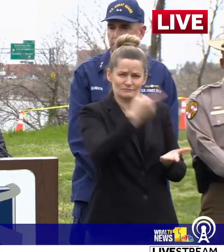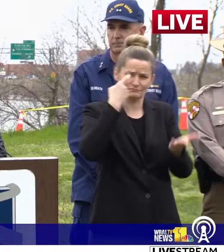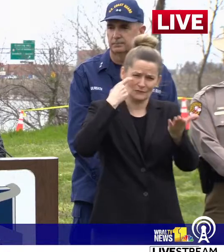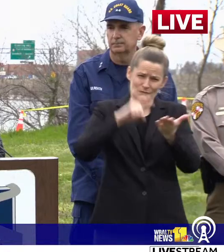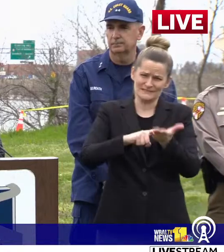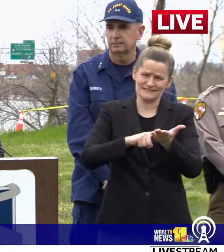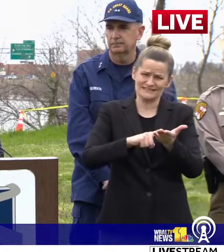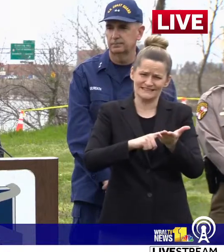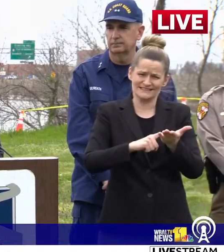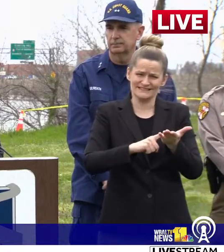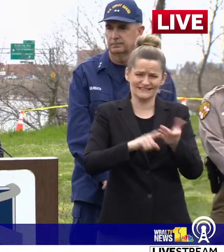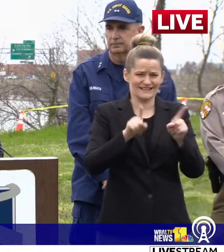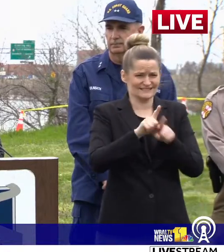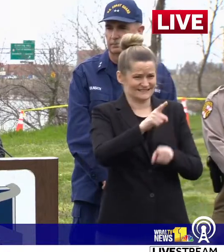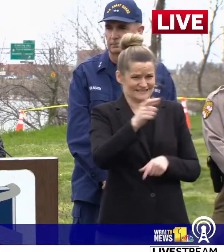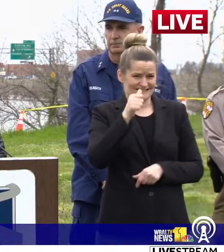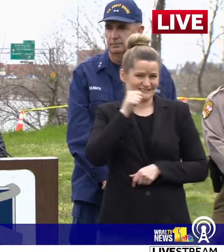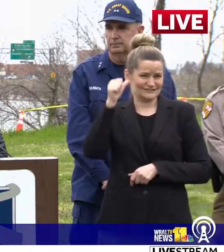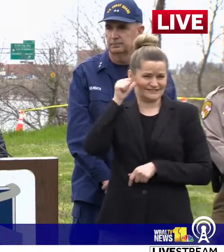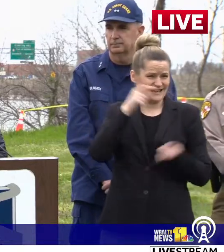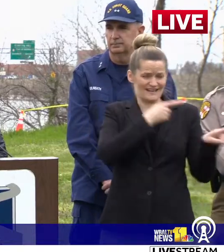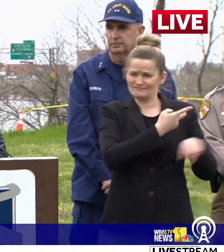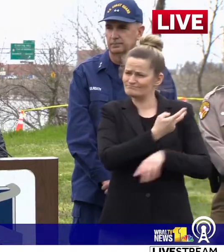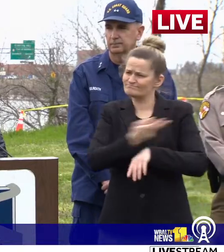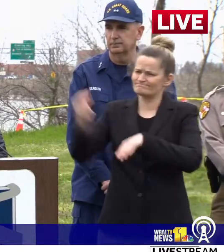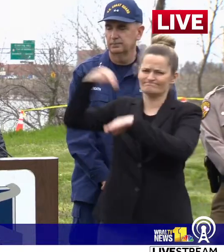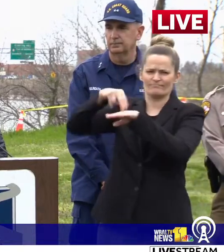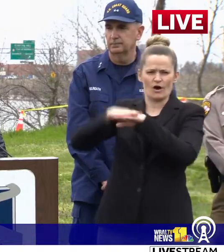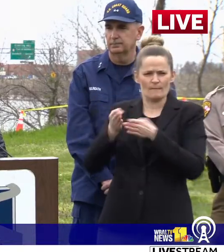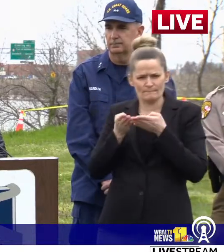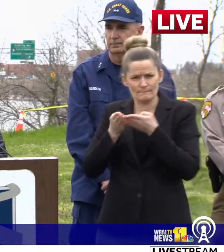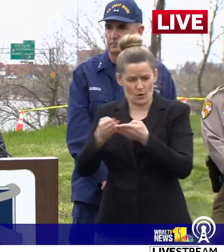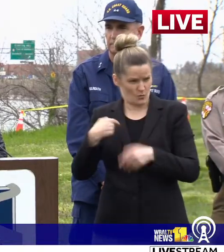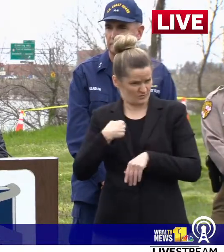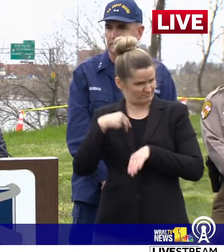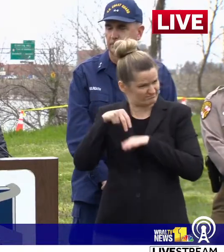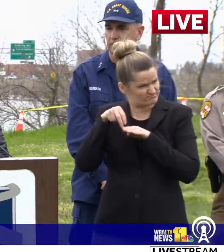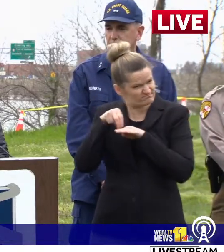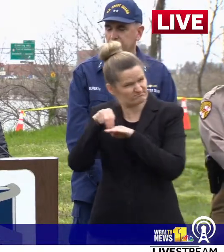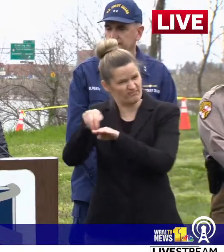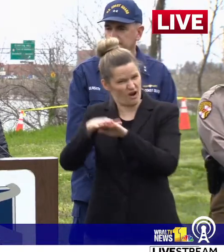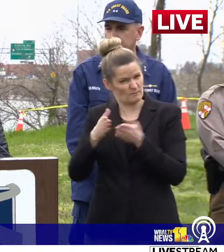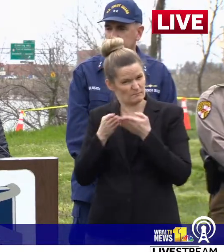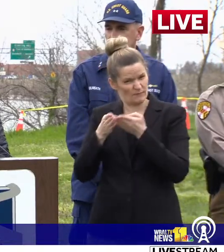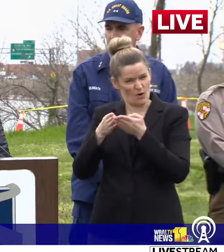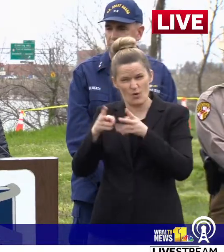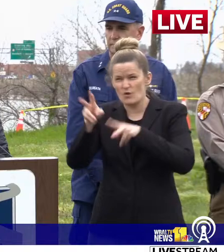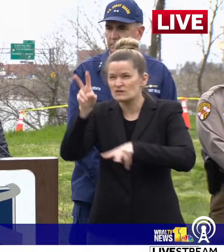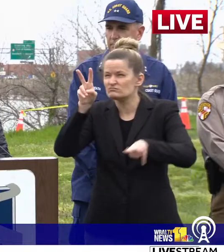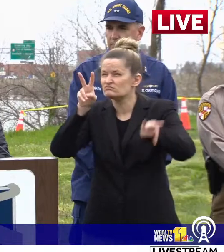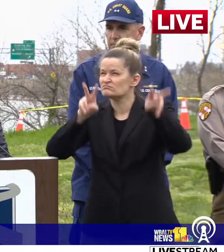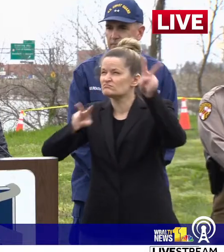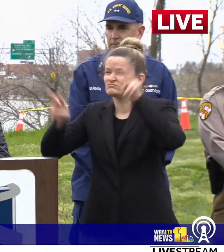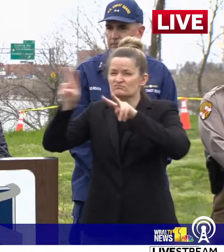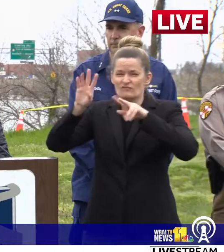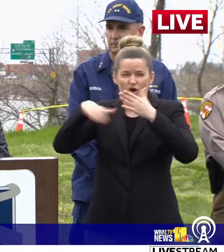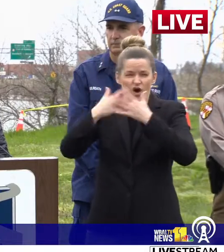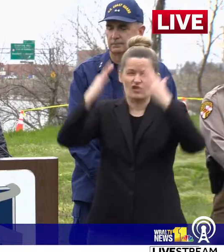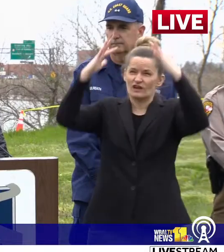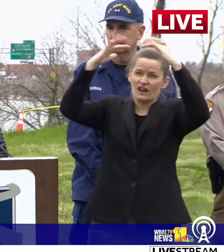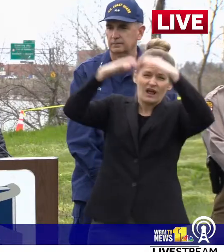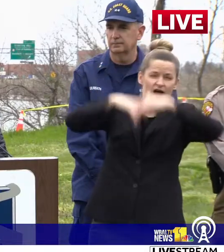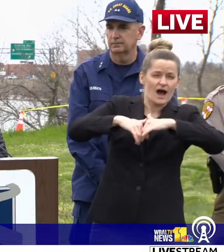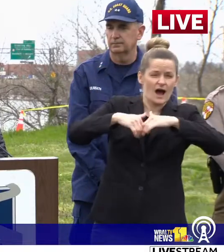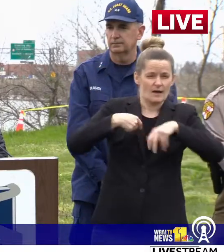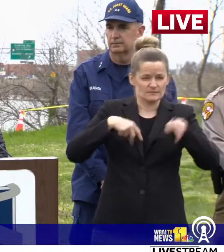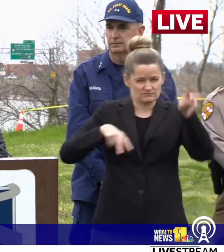close-up view of the site, the bridge, the ship, and everything that we need to do to address